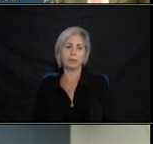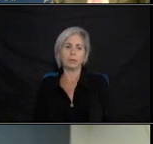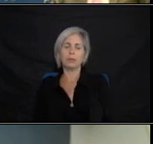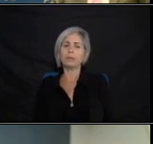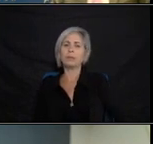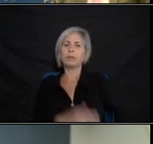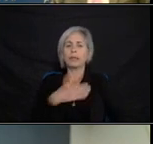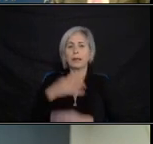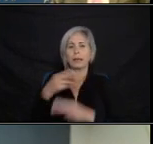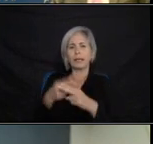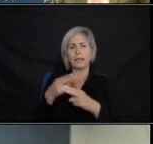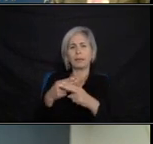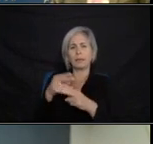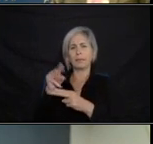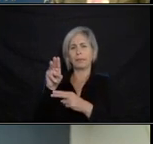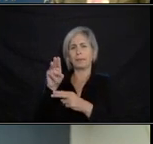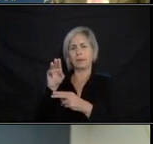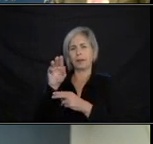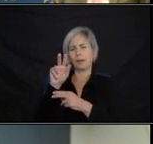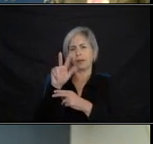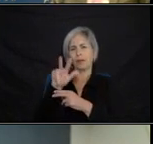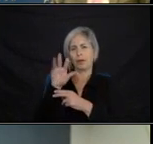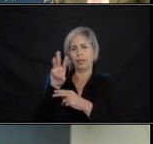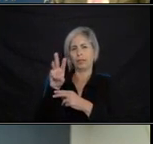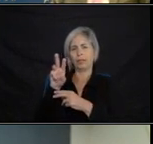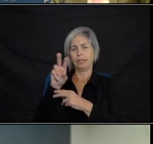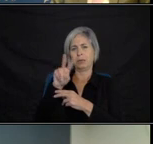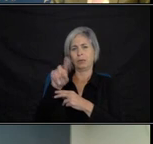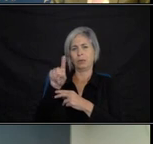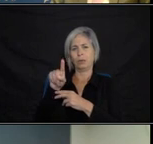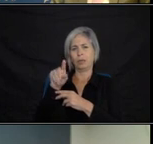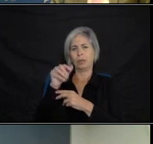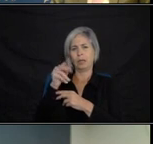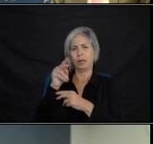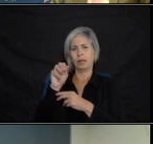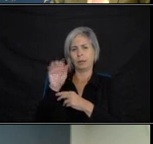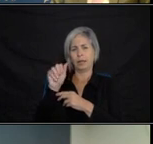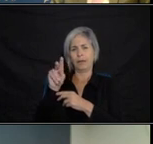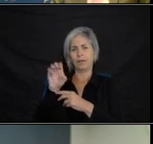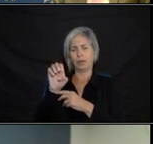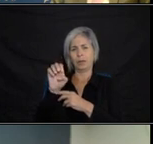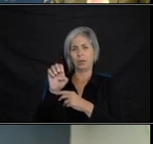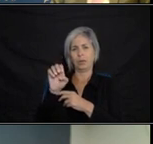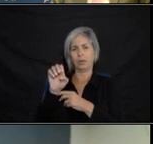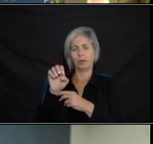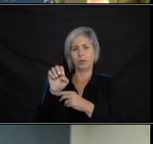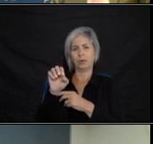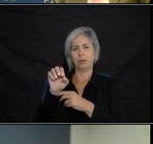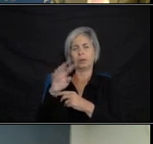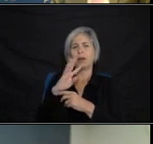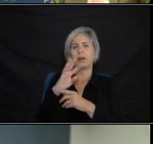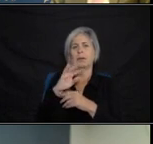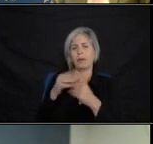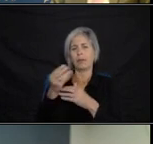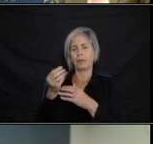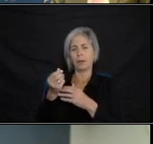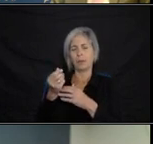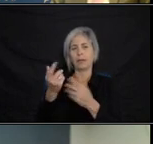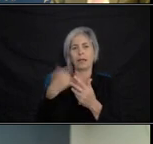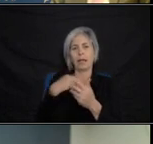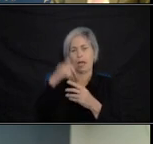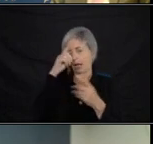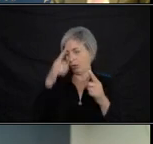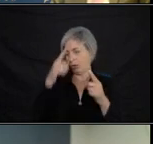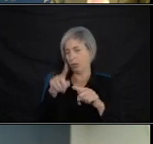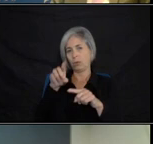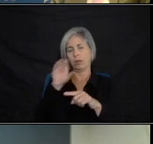Hello, my name is Laura Milligan. I live at 3621 Harlow Avenue. I'm also here to speak about the Nichols property. I agree 100%